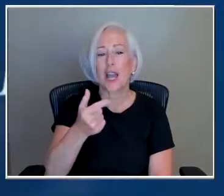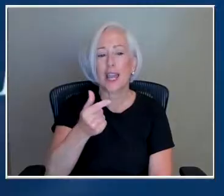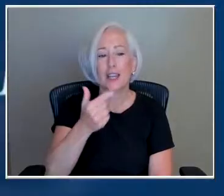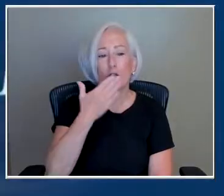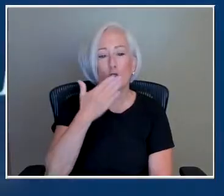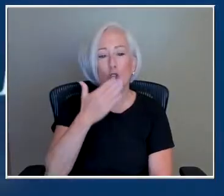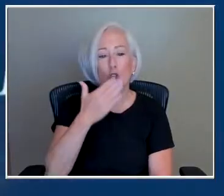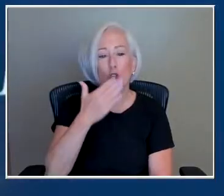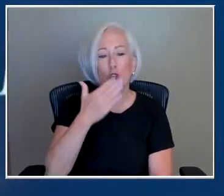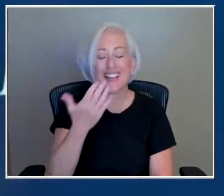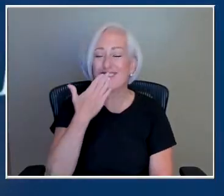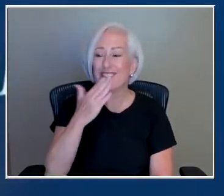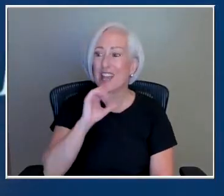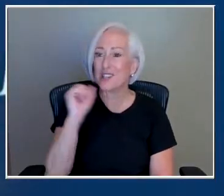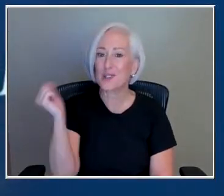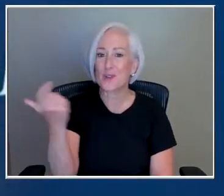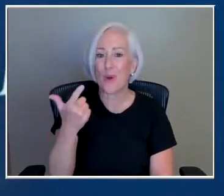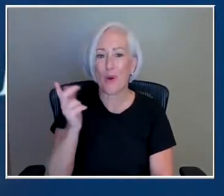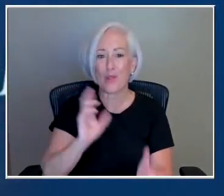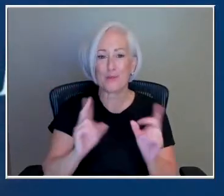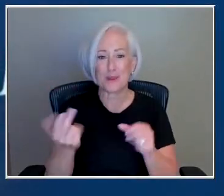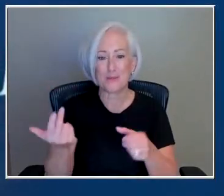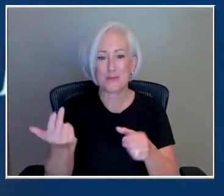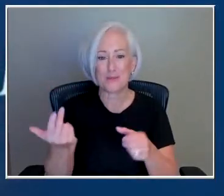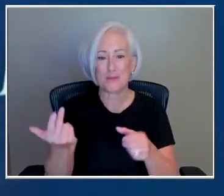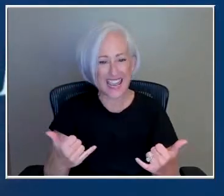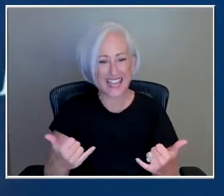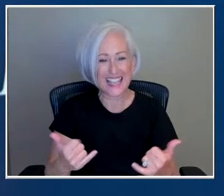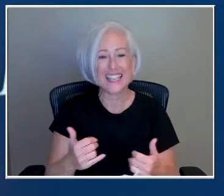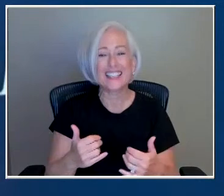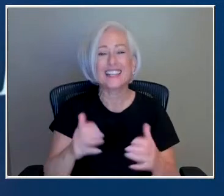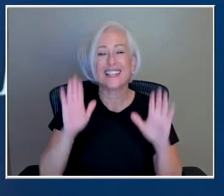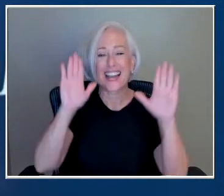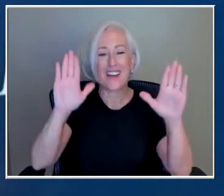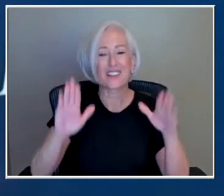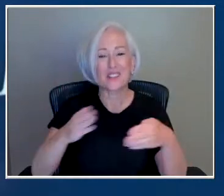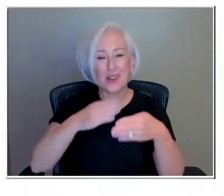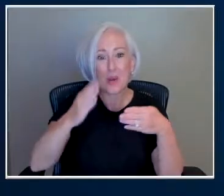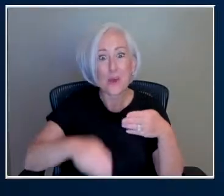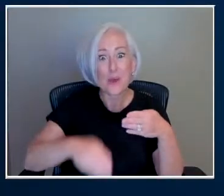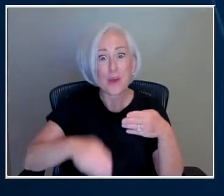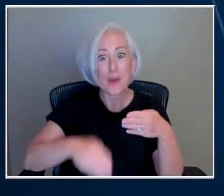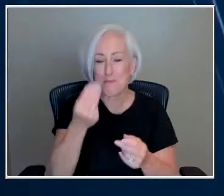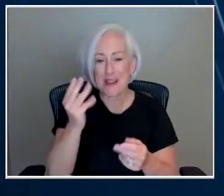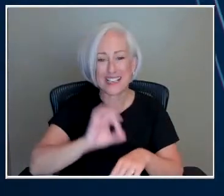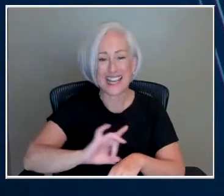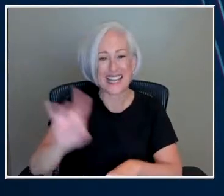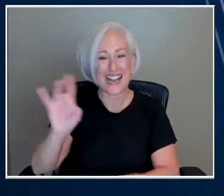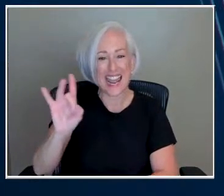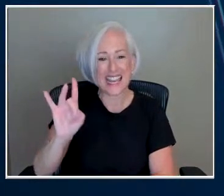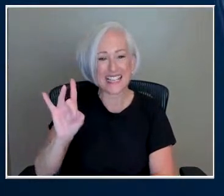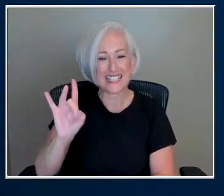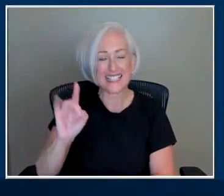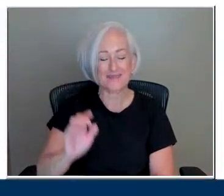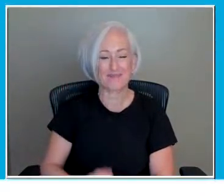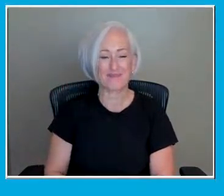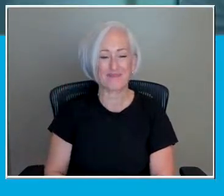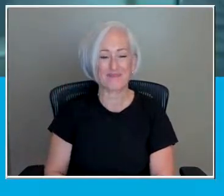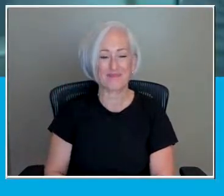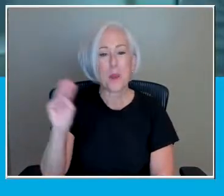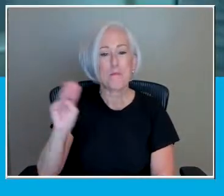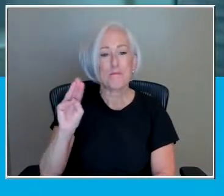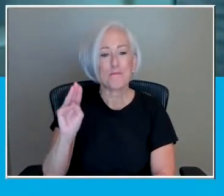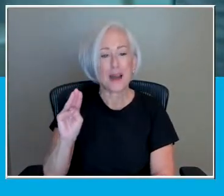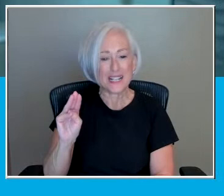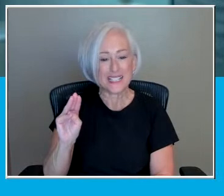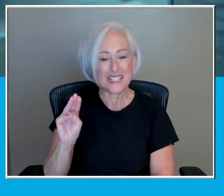all of our guests and our viewers for being with us today. Have a great weekend. We'll see you back here Monday at 8. Coming up Monday on the Morning Medical Update.